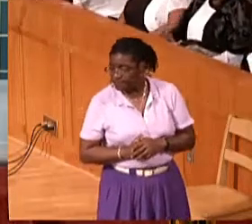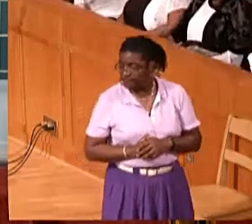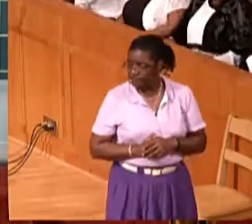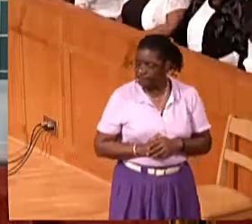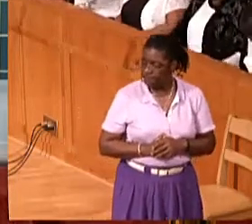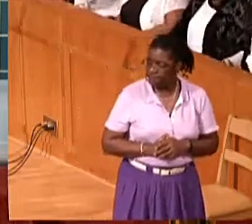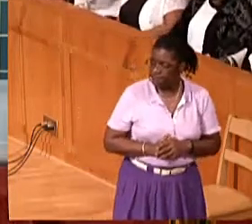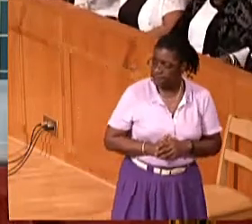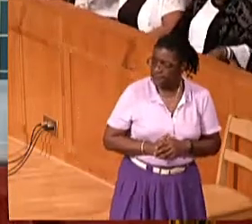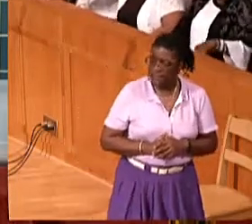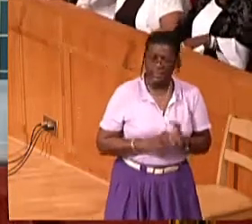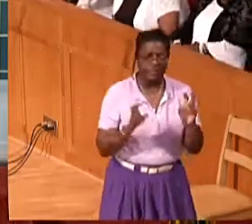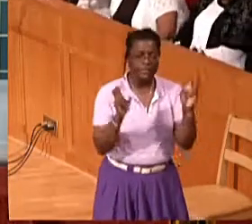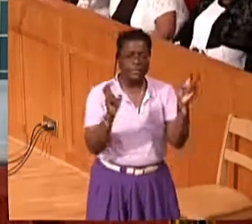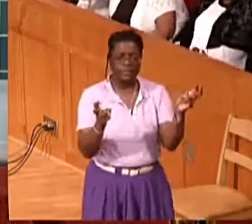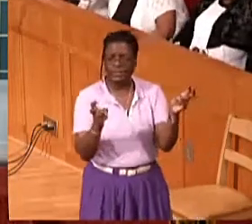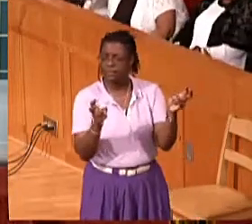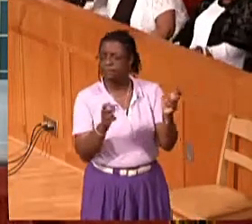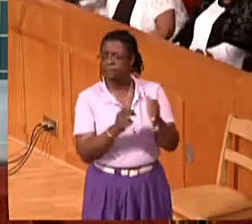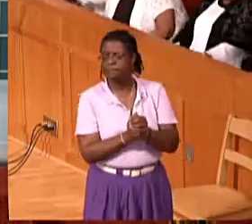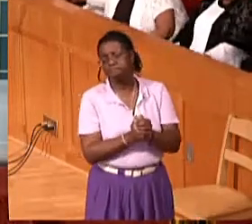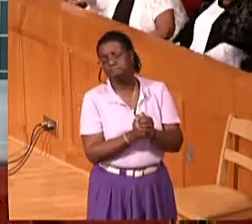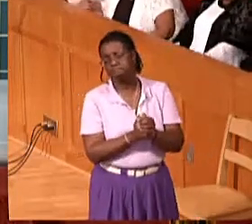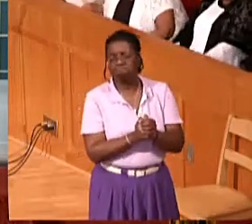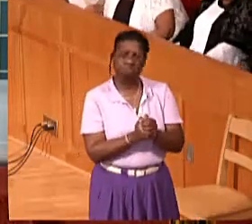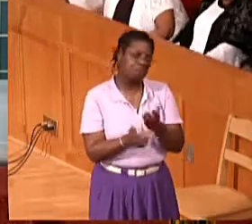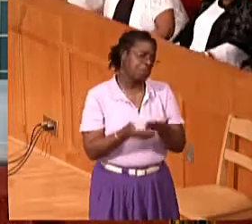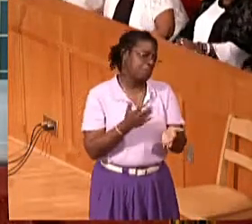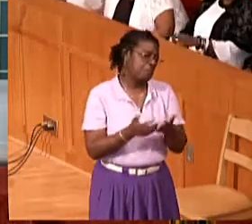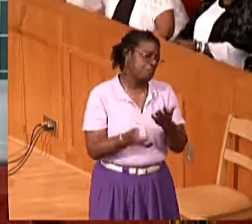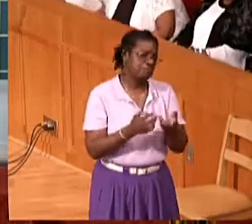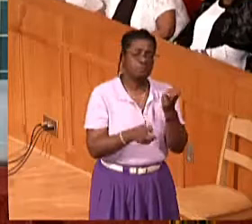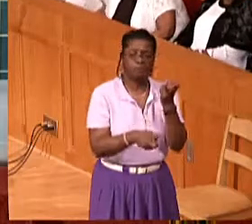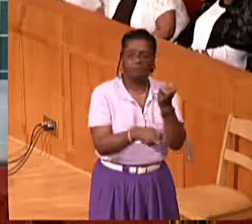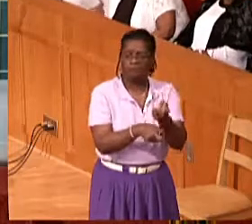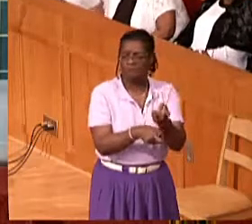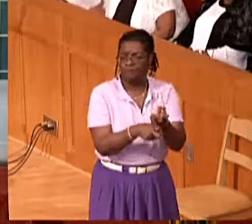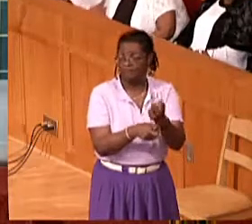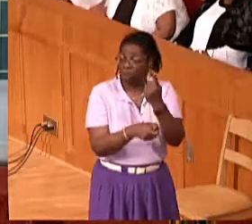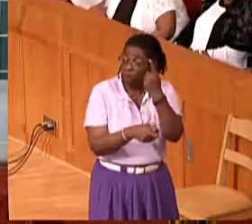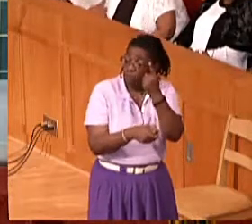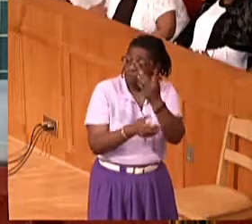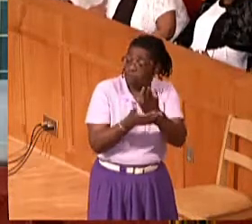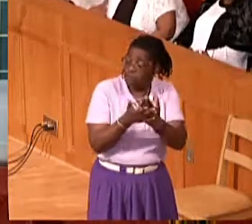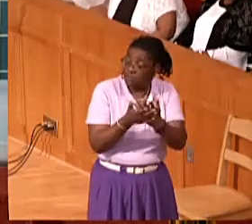This text today might be a little difficult to some.